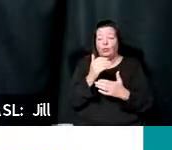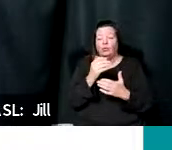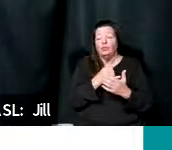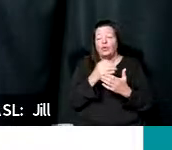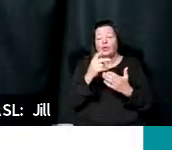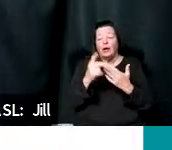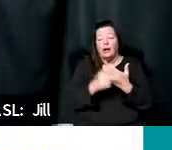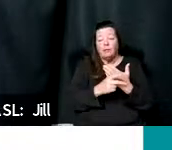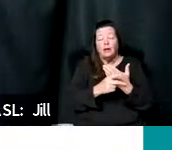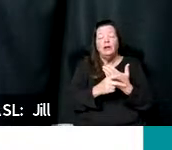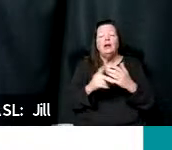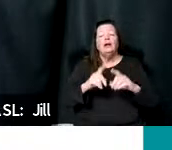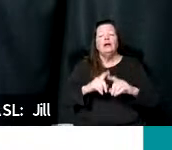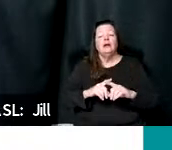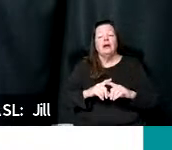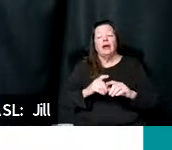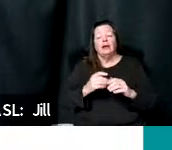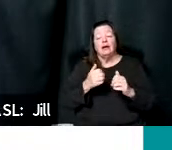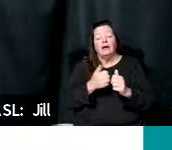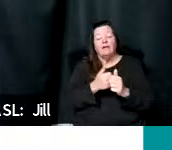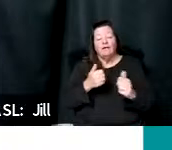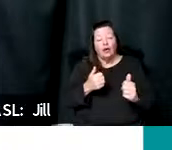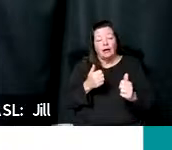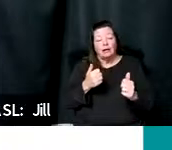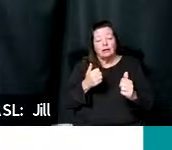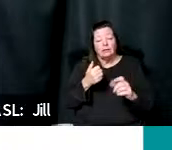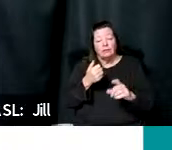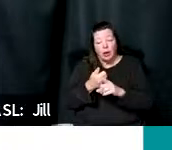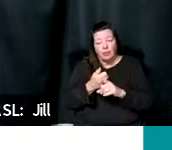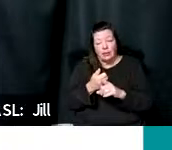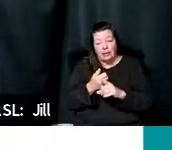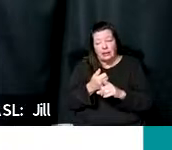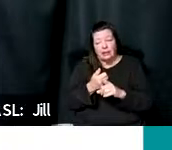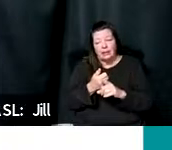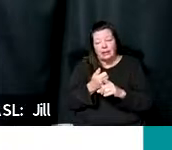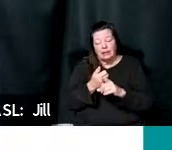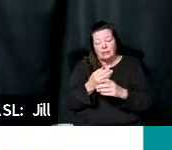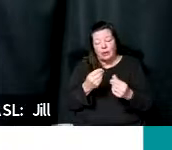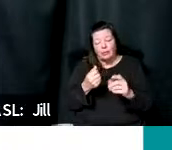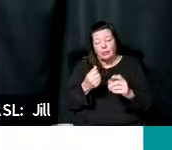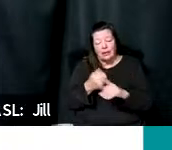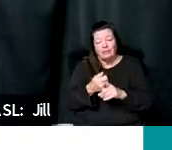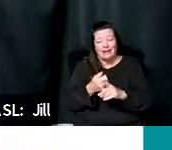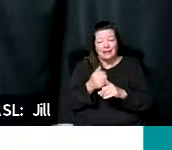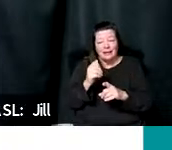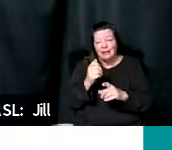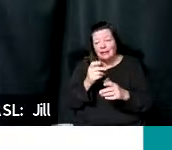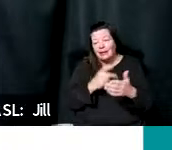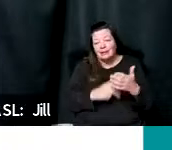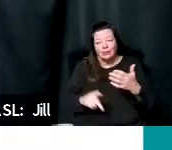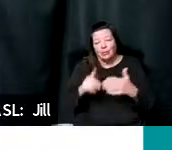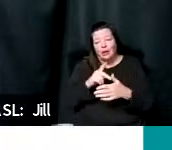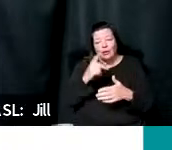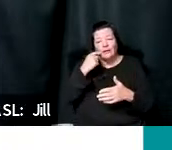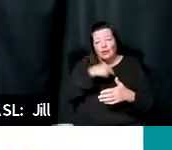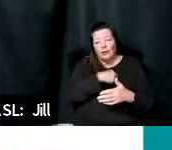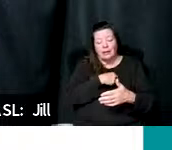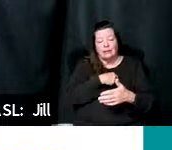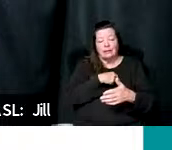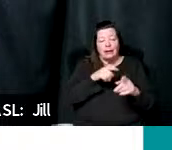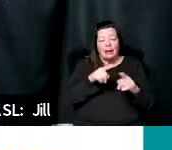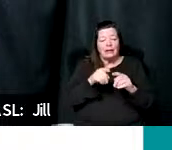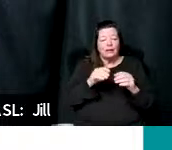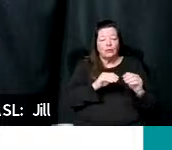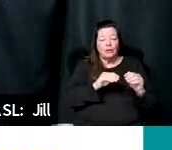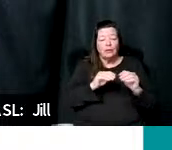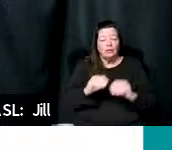But avoid minimizing property impacts is of paramount interest to us as we move